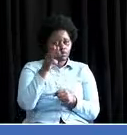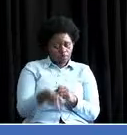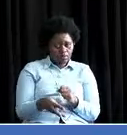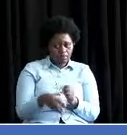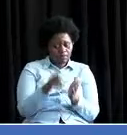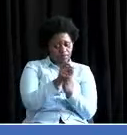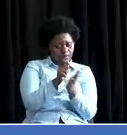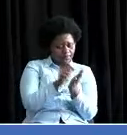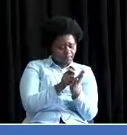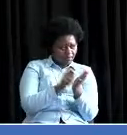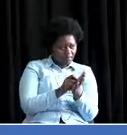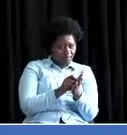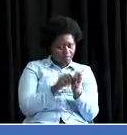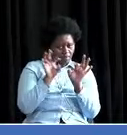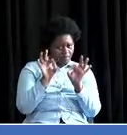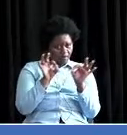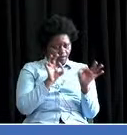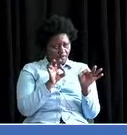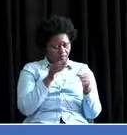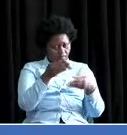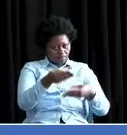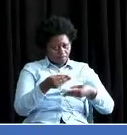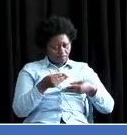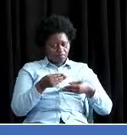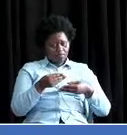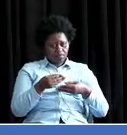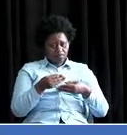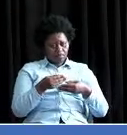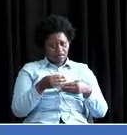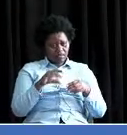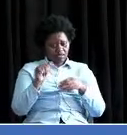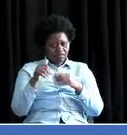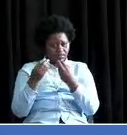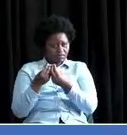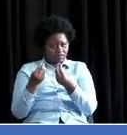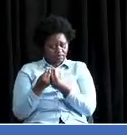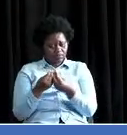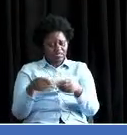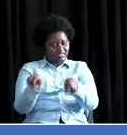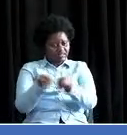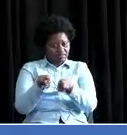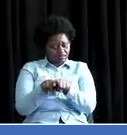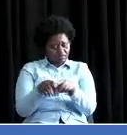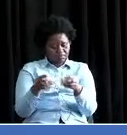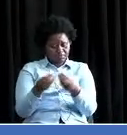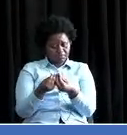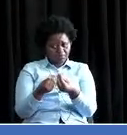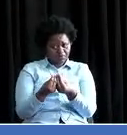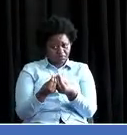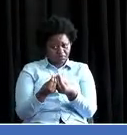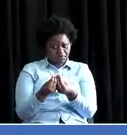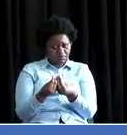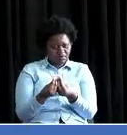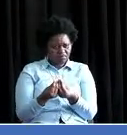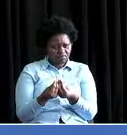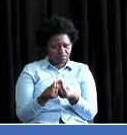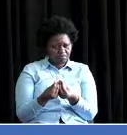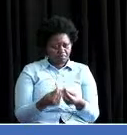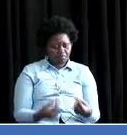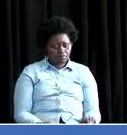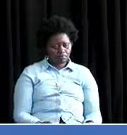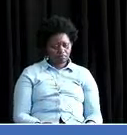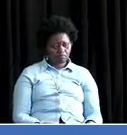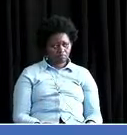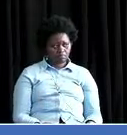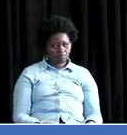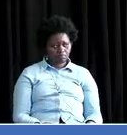be writing to you formally because a lot of unpleasant things were said here against some of our colleagues. The same thing that he's saying to Imtiaz. Thank